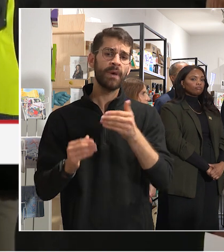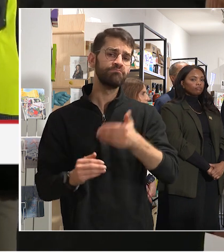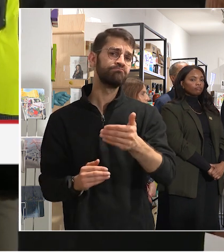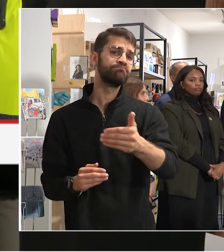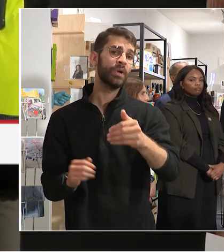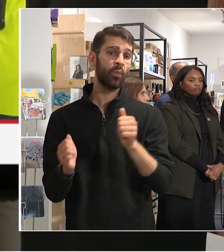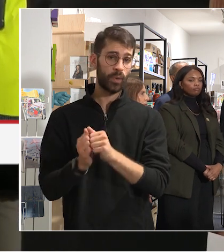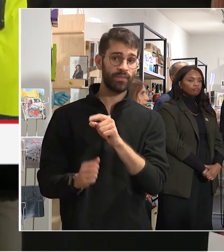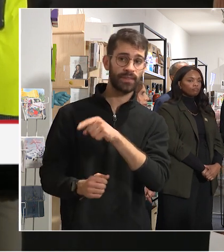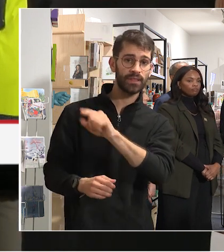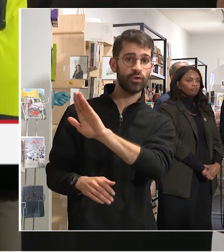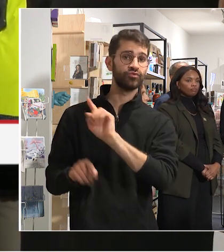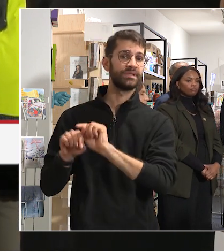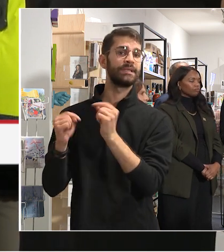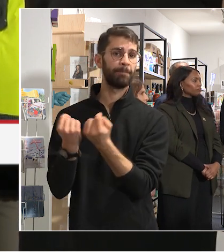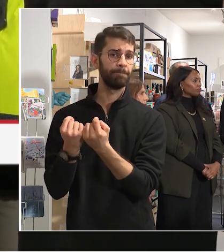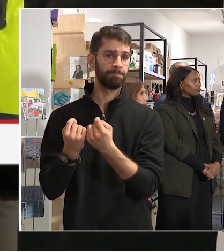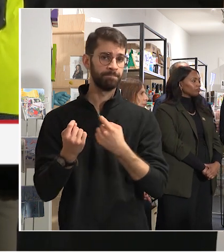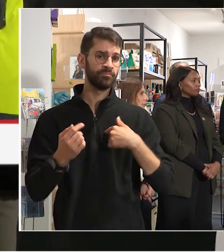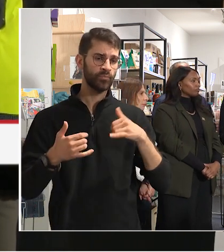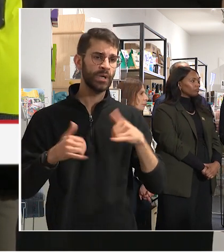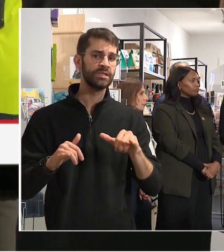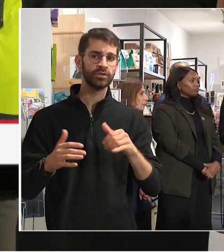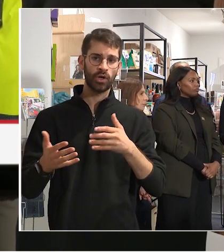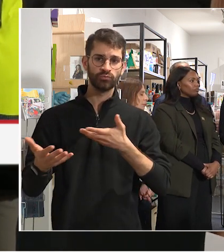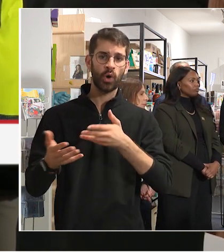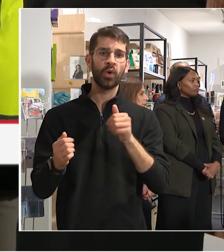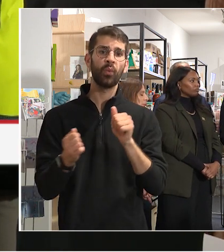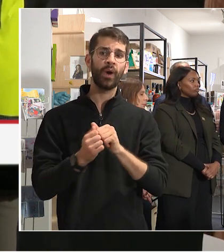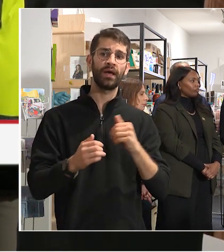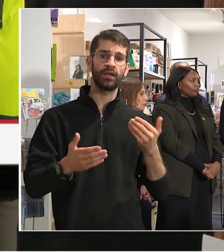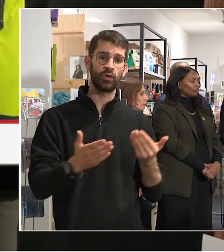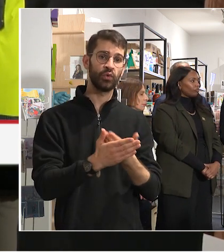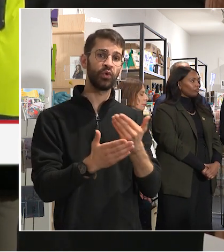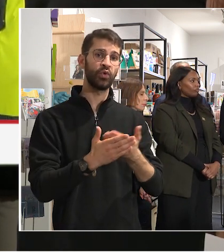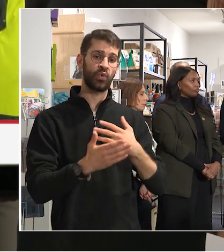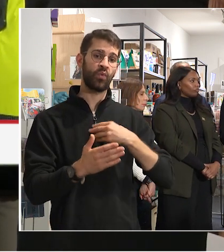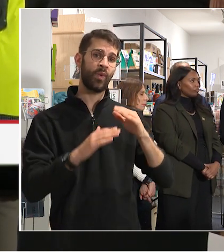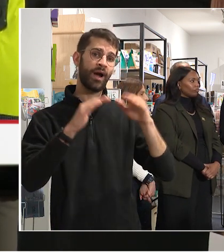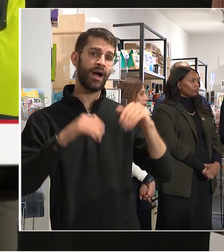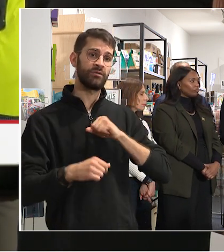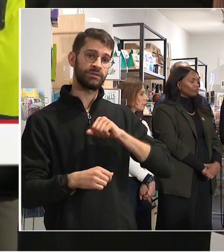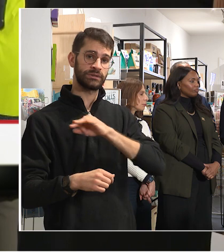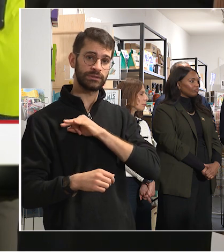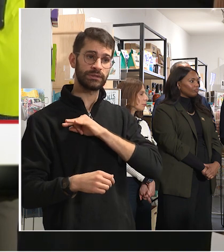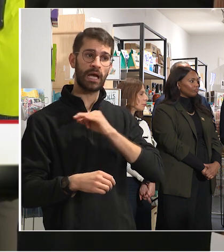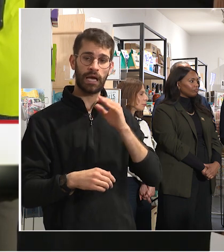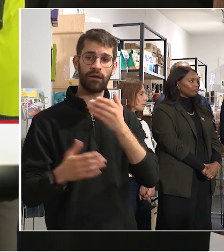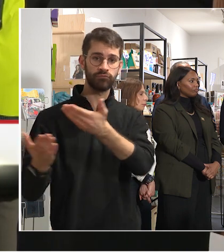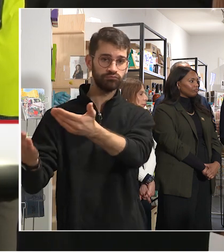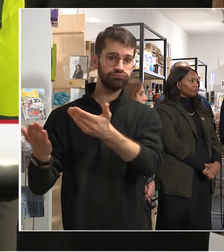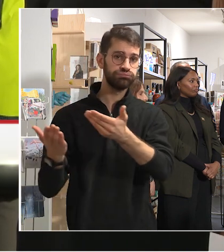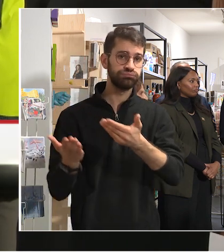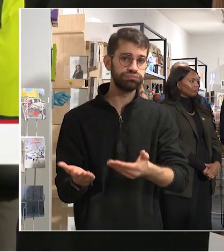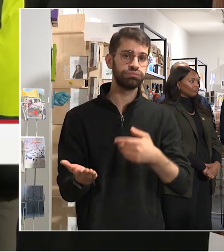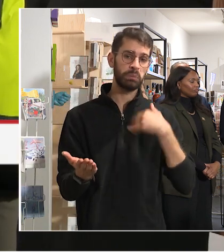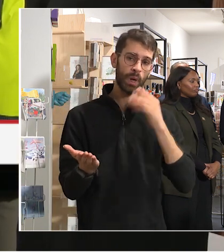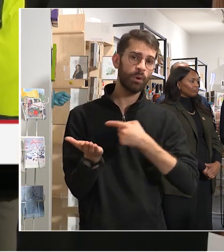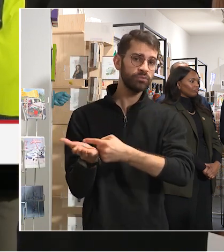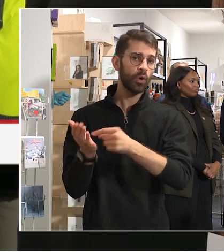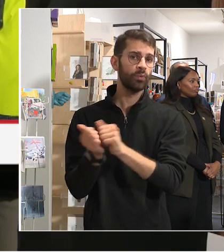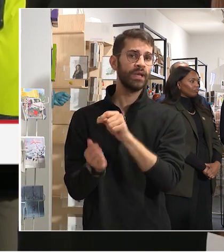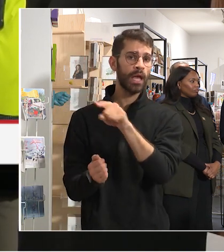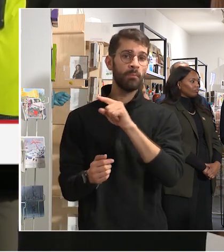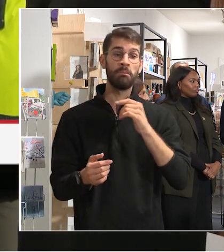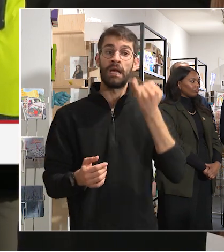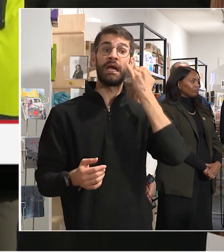them. We continue to talk with the incoming White House staff, and we will let you know if there's something